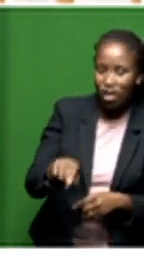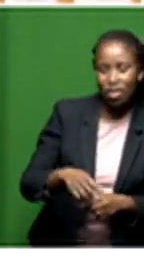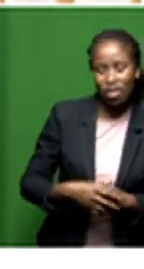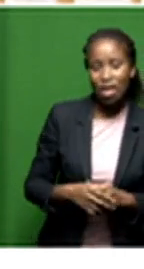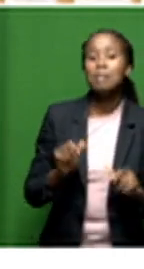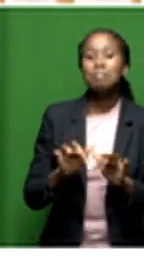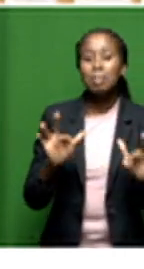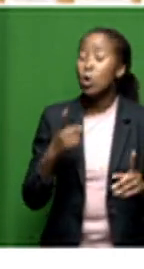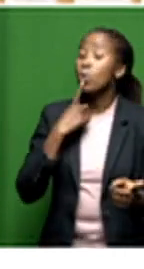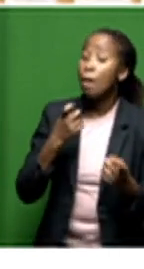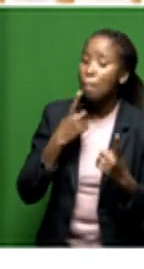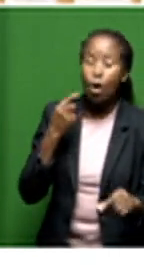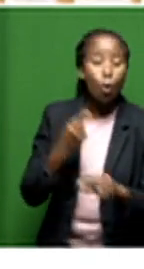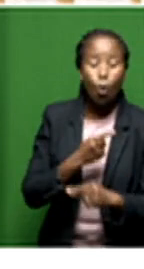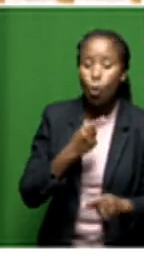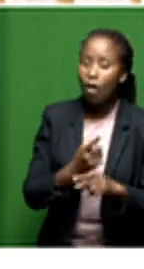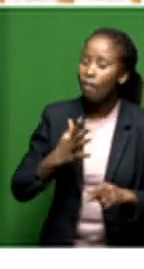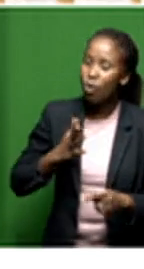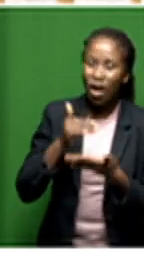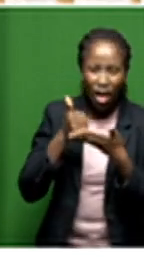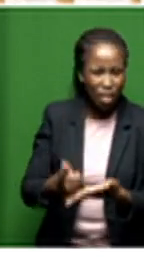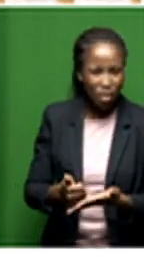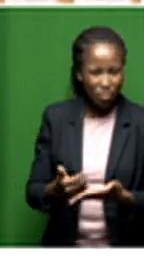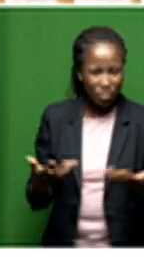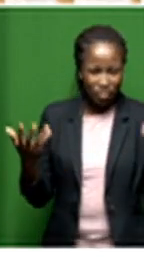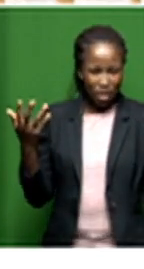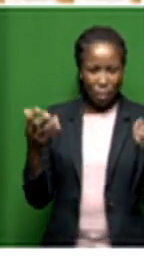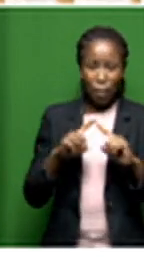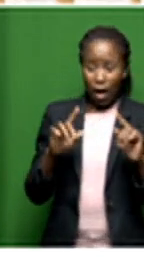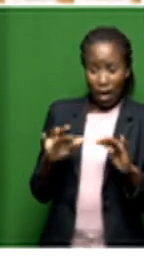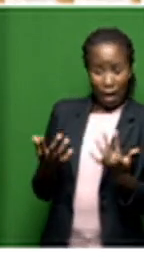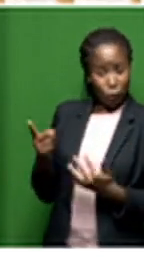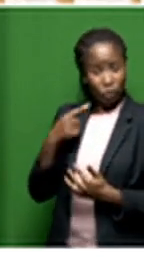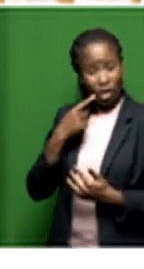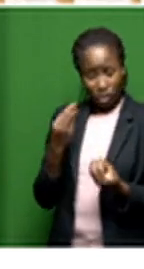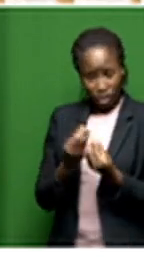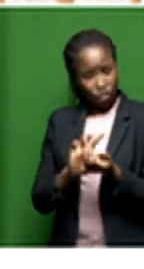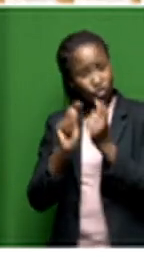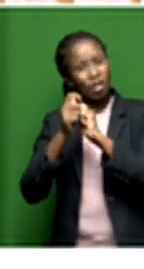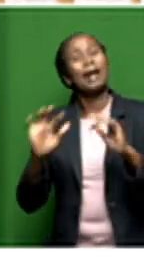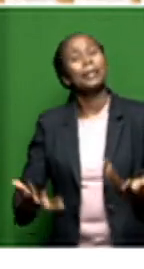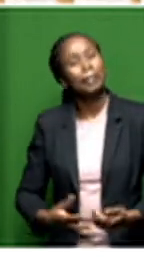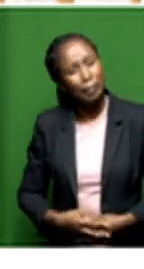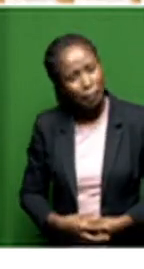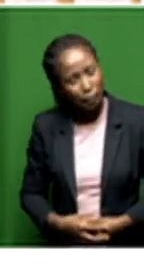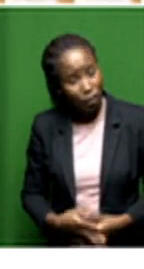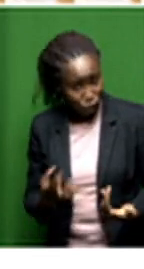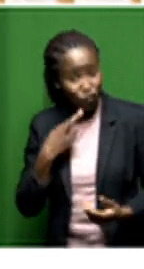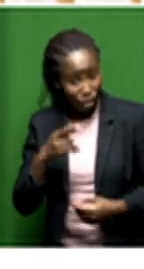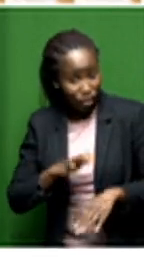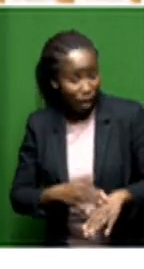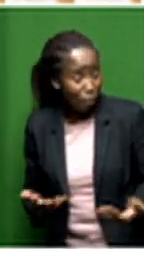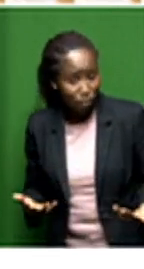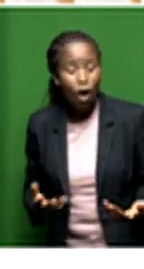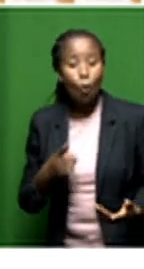are complaining, asking for help. So how exactly would you say things have changed in real terms, in tangible